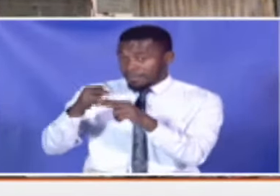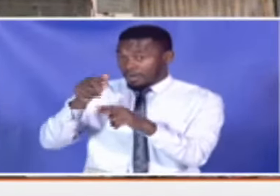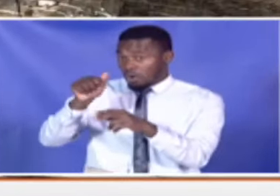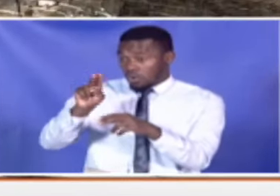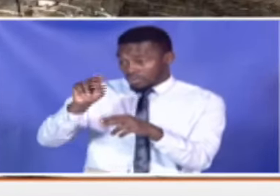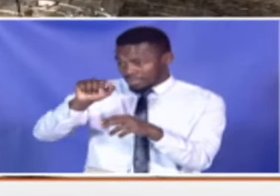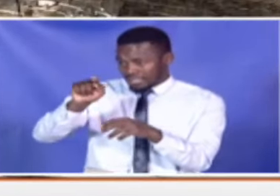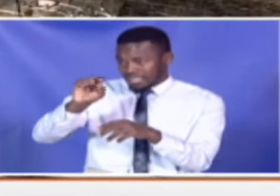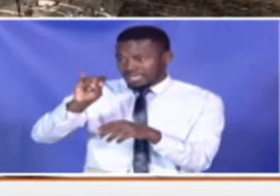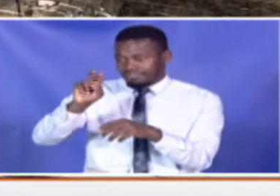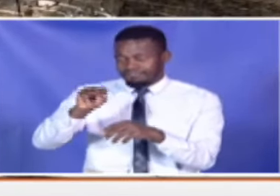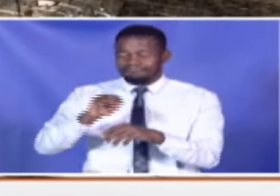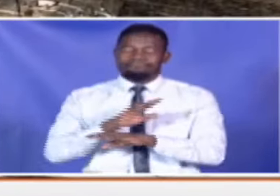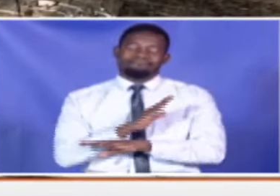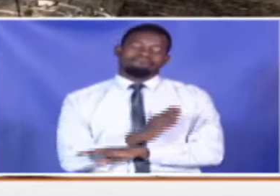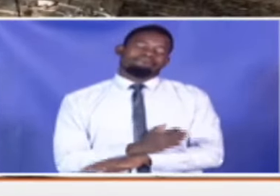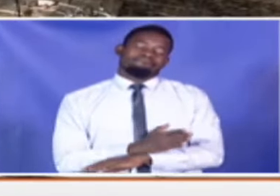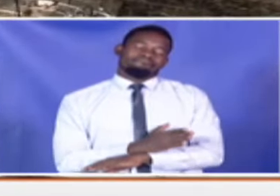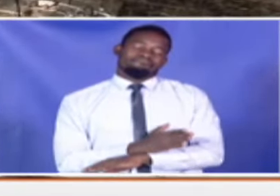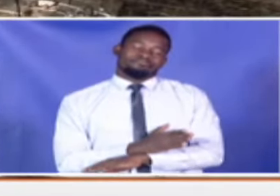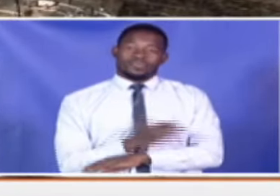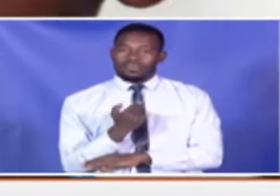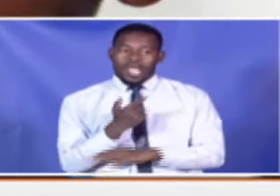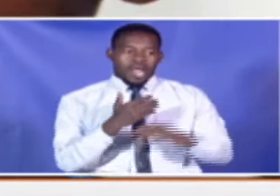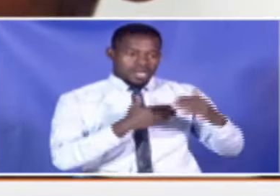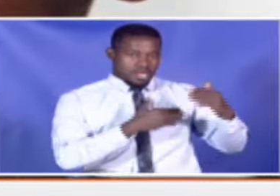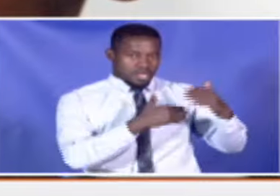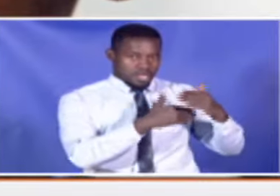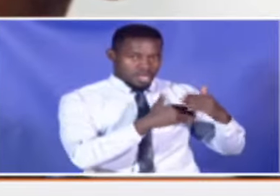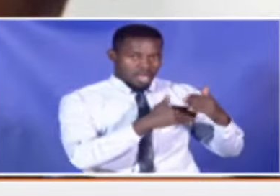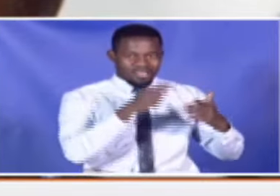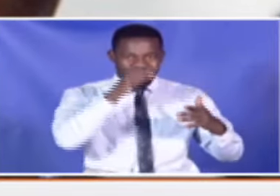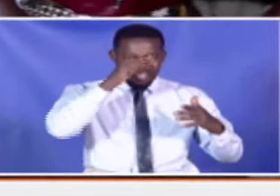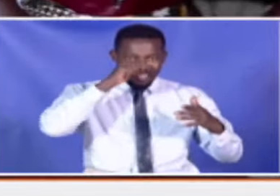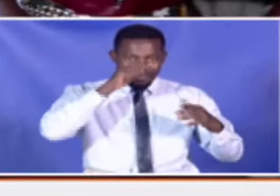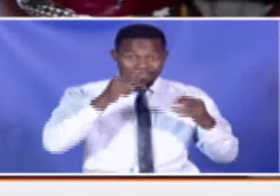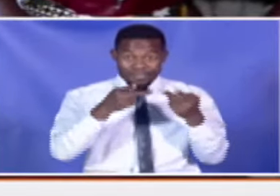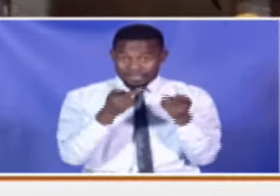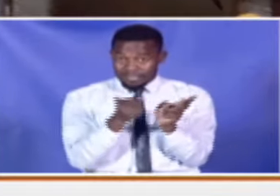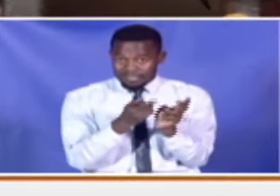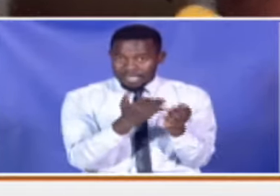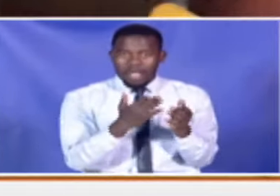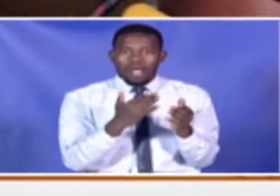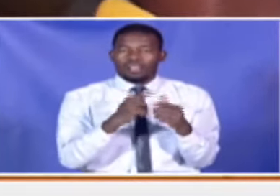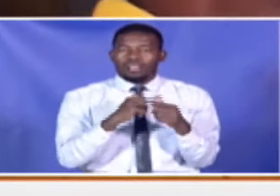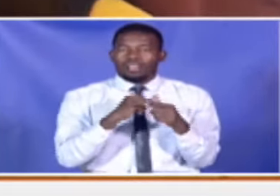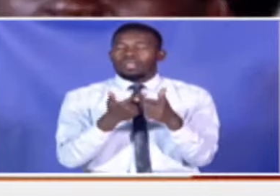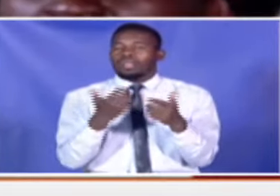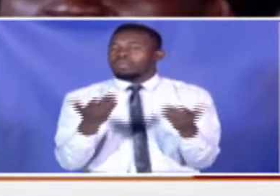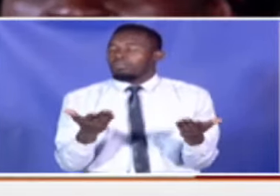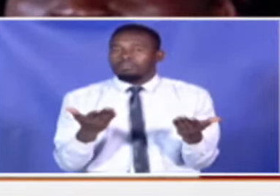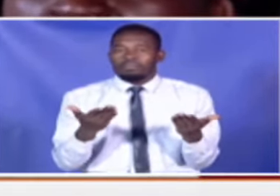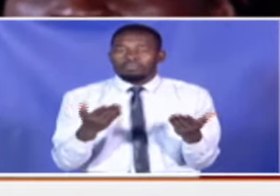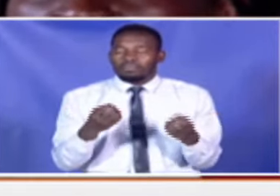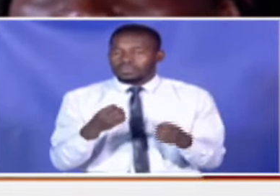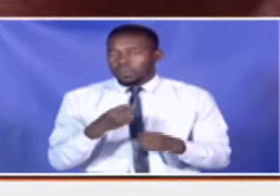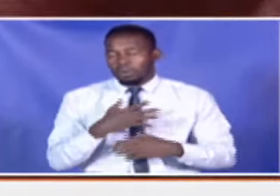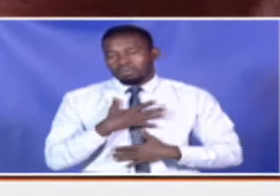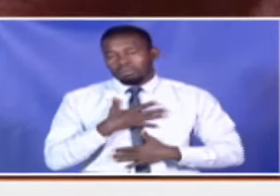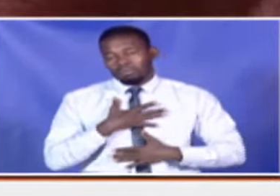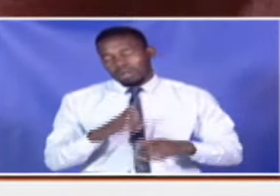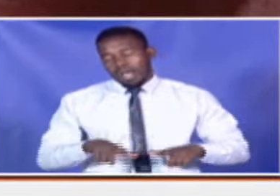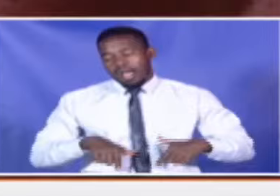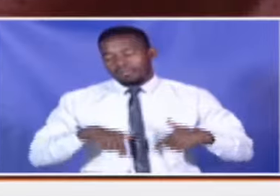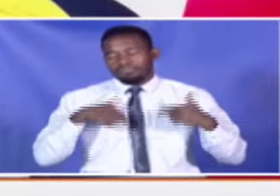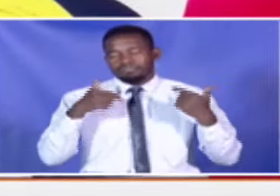in his room, a mere stone throw away from the hazardous gas facility. Little did he know on this day that his life would